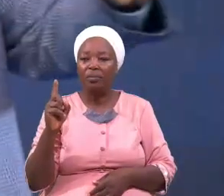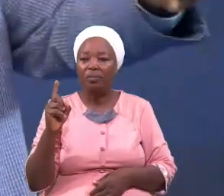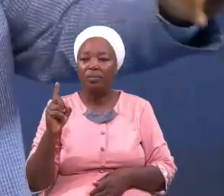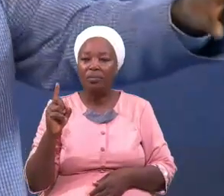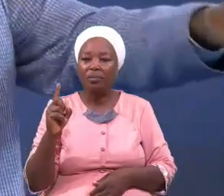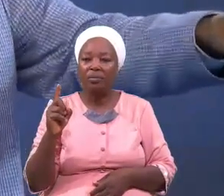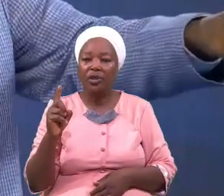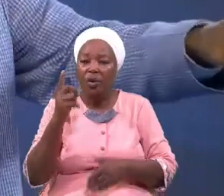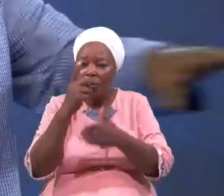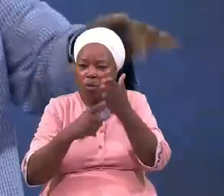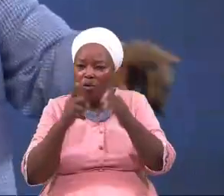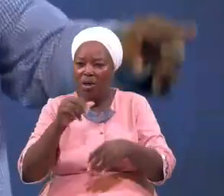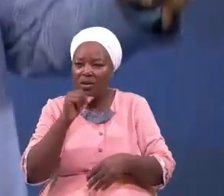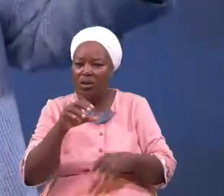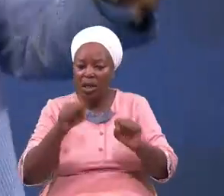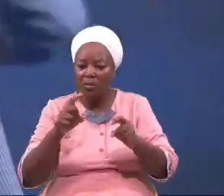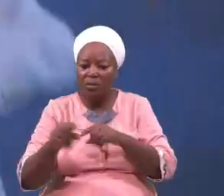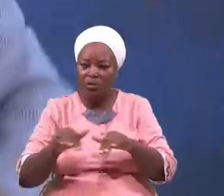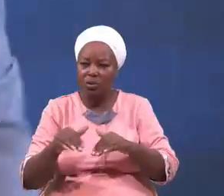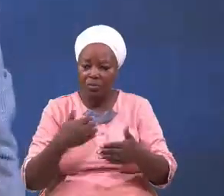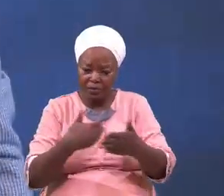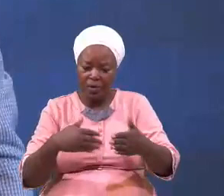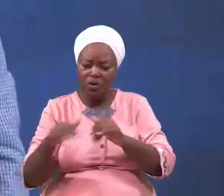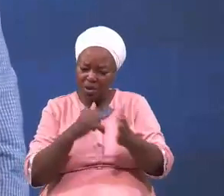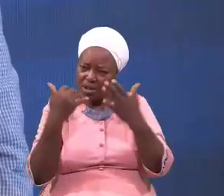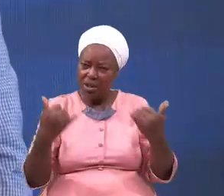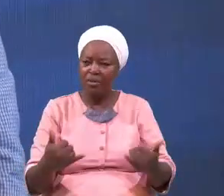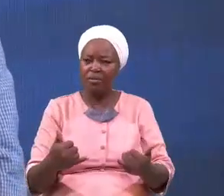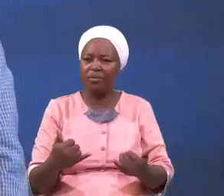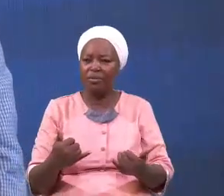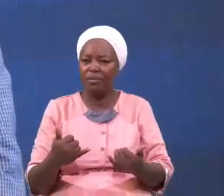What you are not able to do before, do it now.